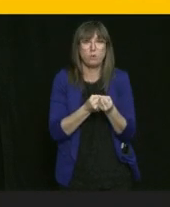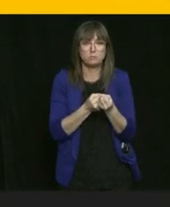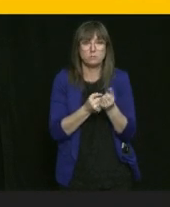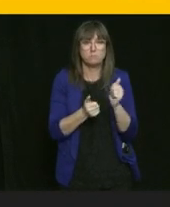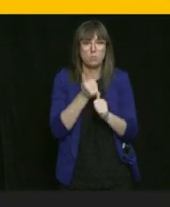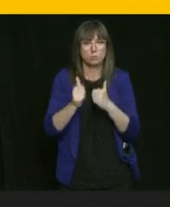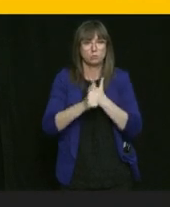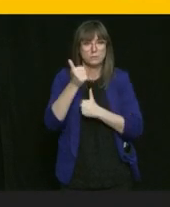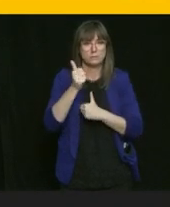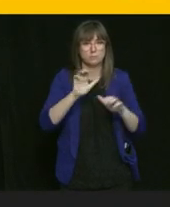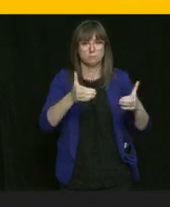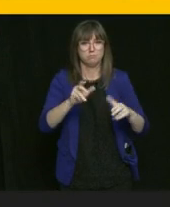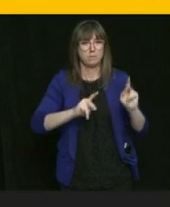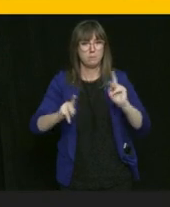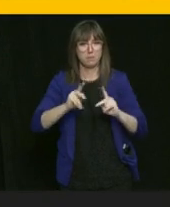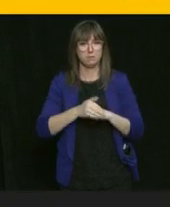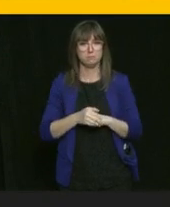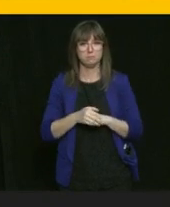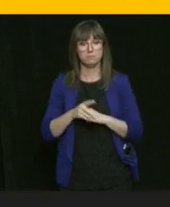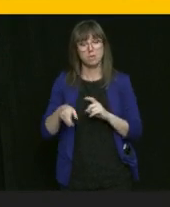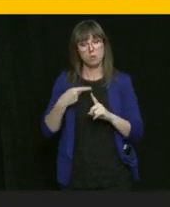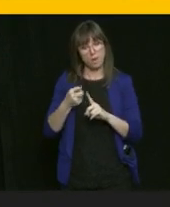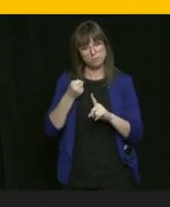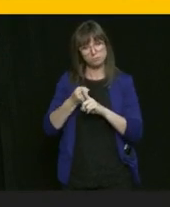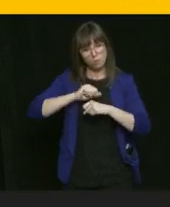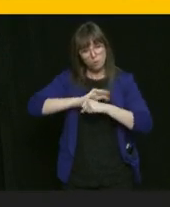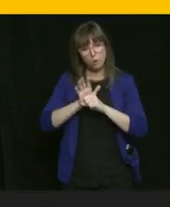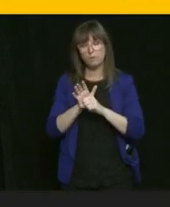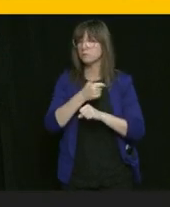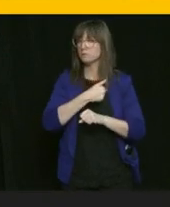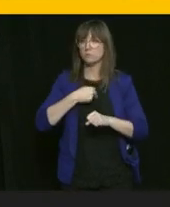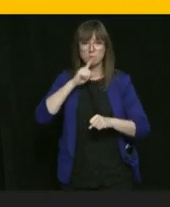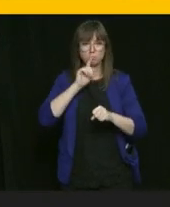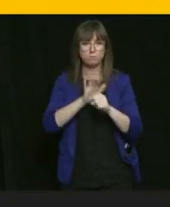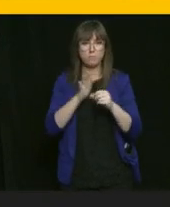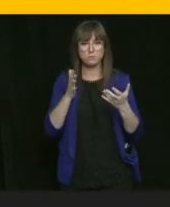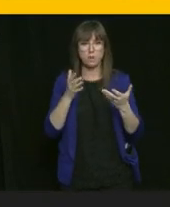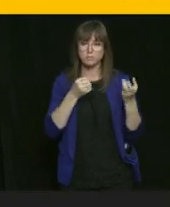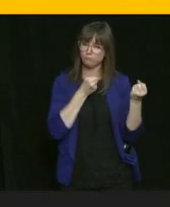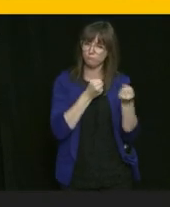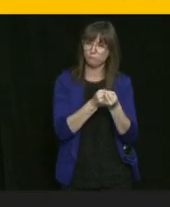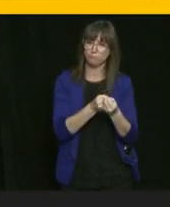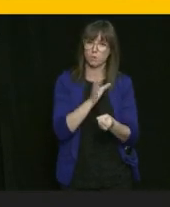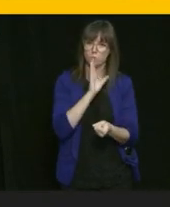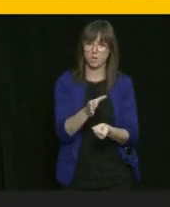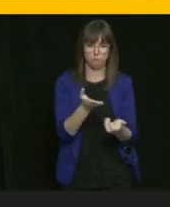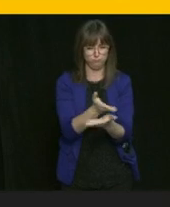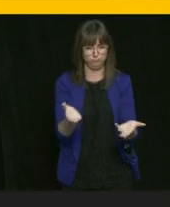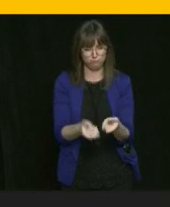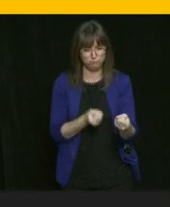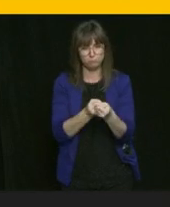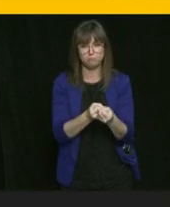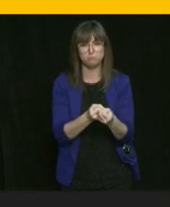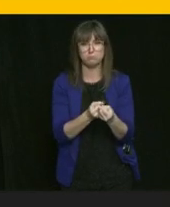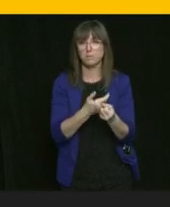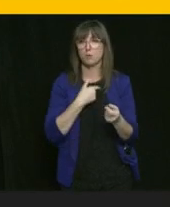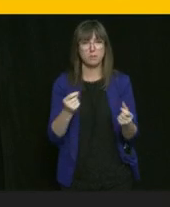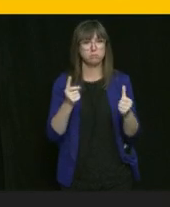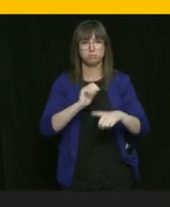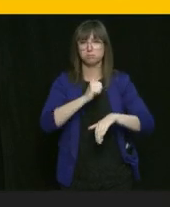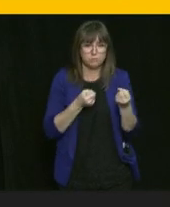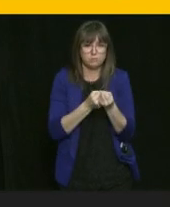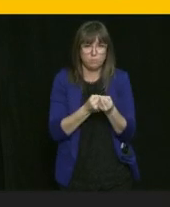During this pandemic, we made a commitment to Canadians that we would be there to have people's backs. And from the very beginning, we moved forward with the Canada Emergency